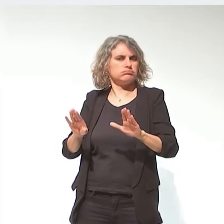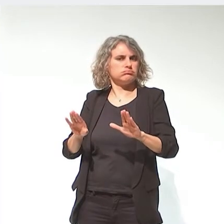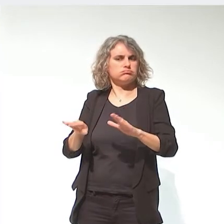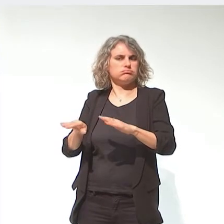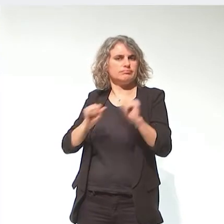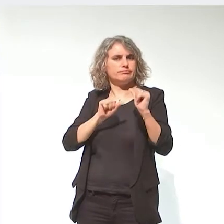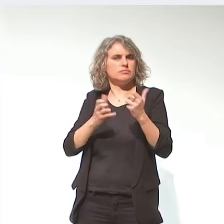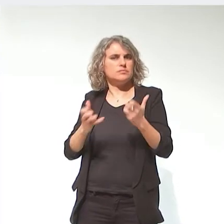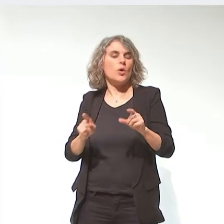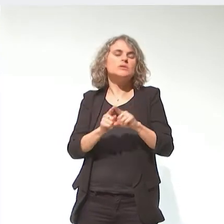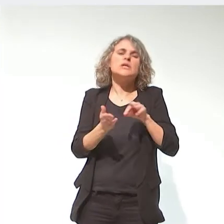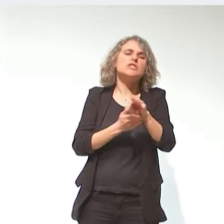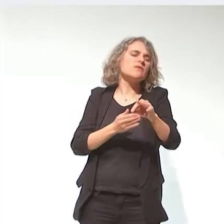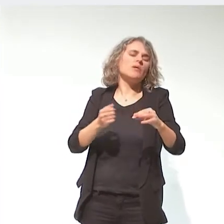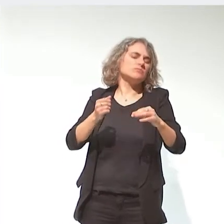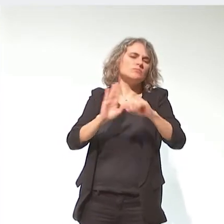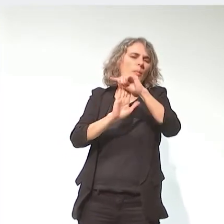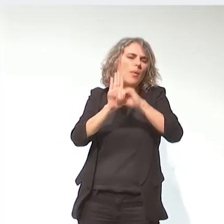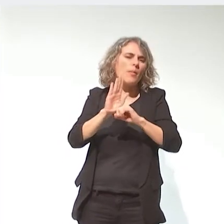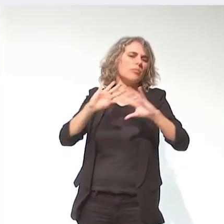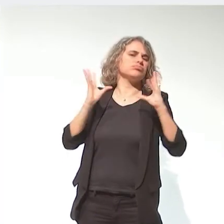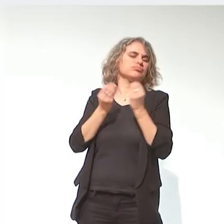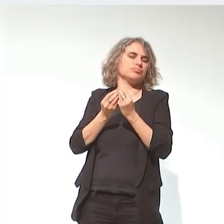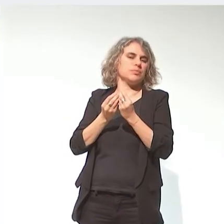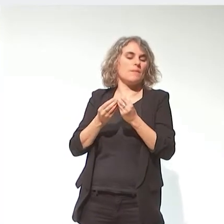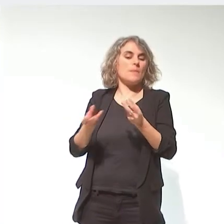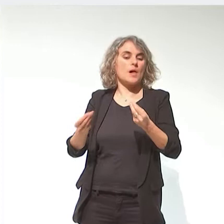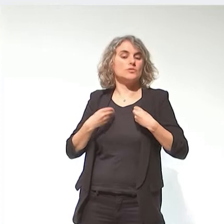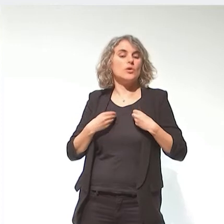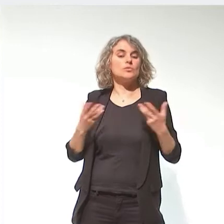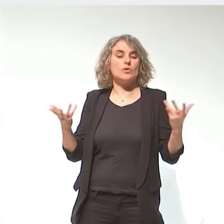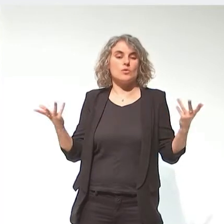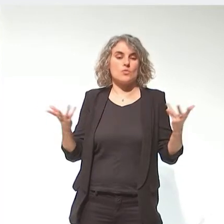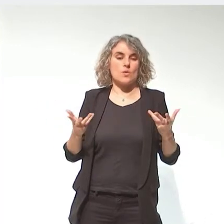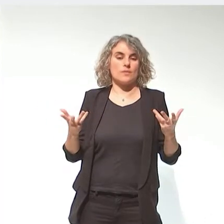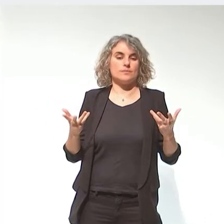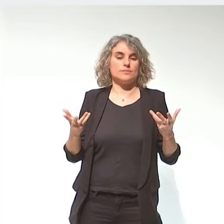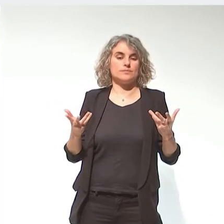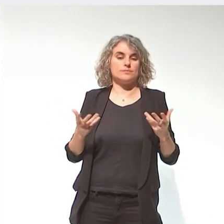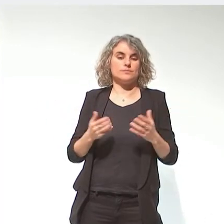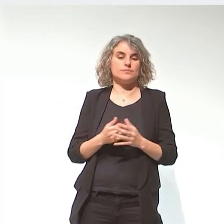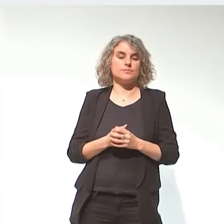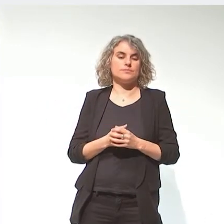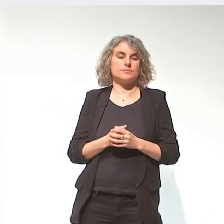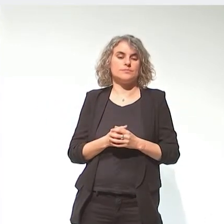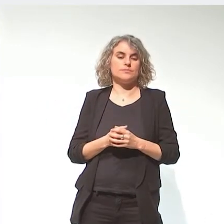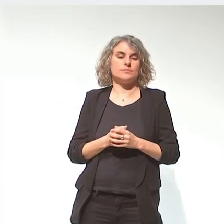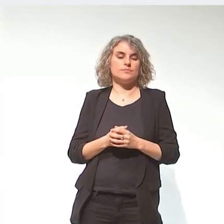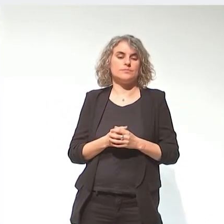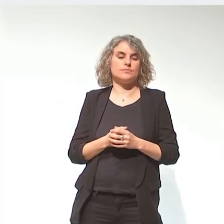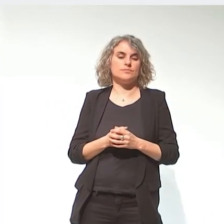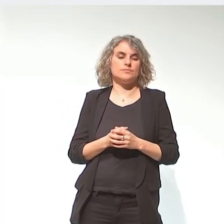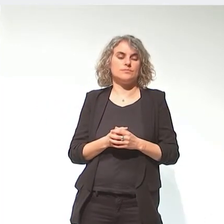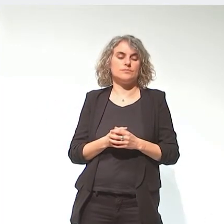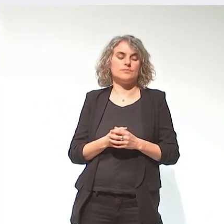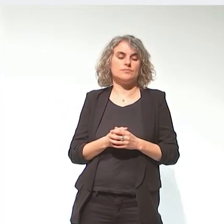are going to really continue with the already existing